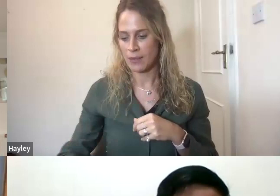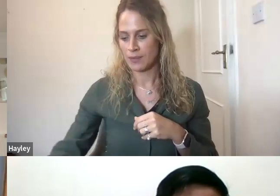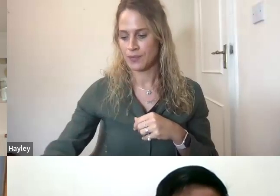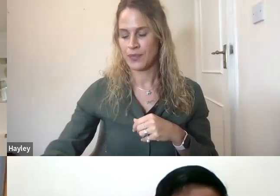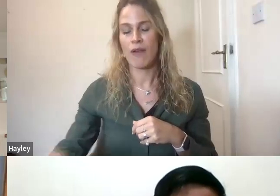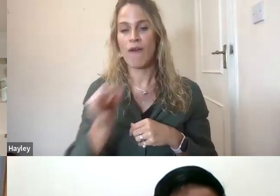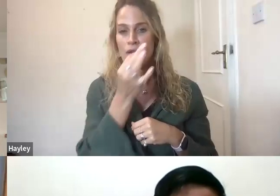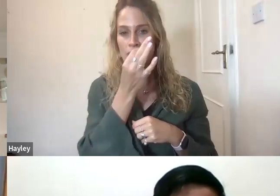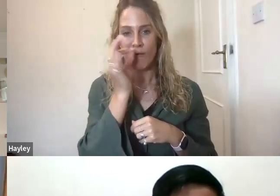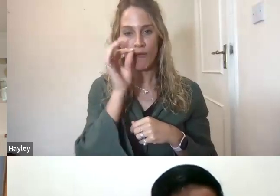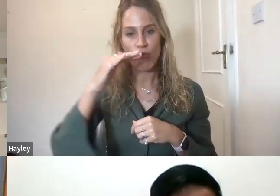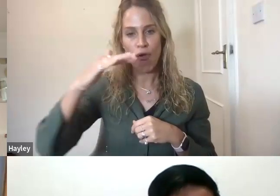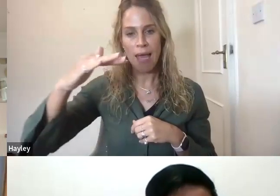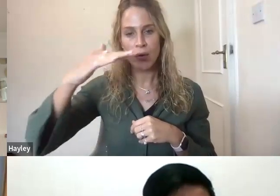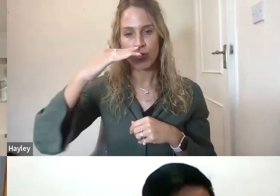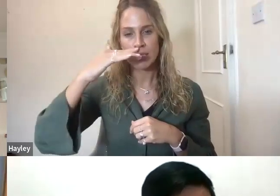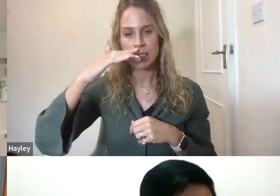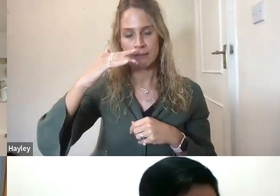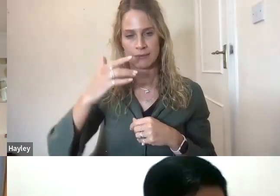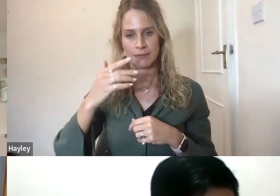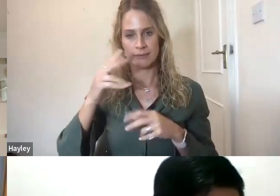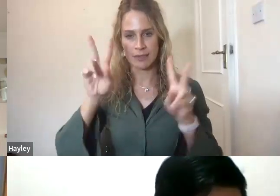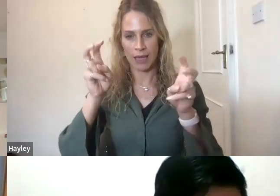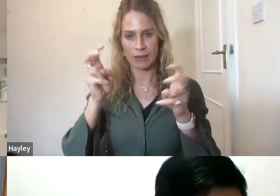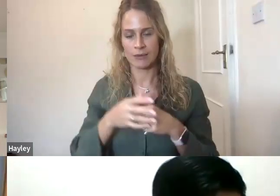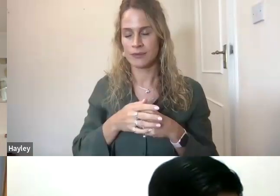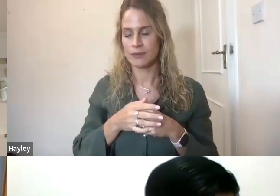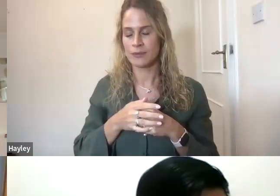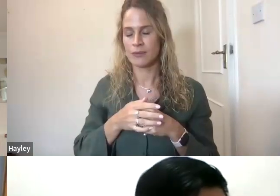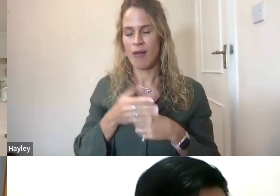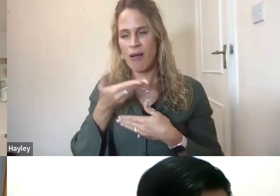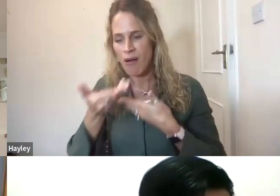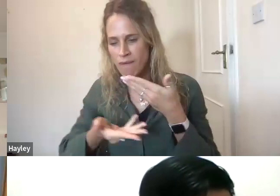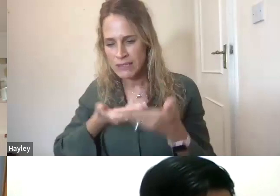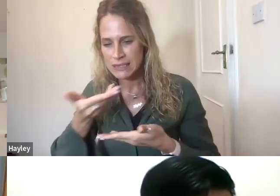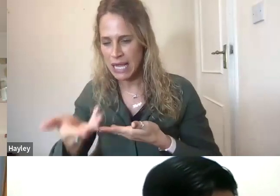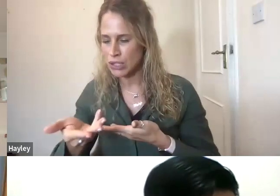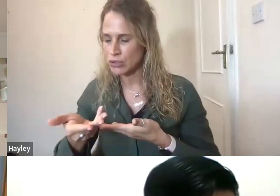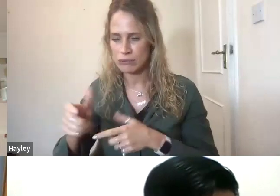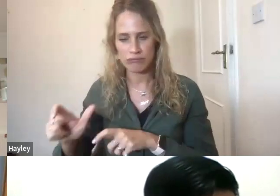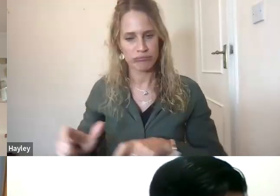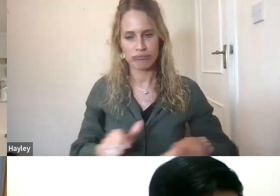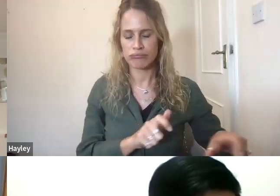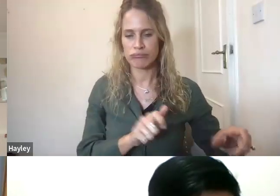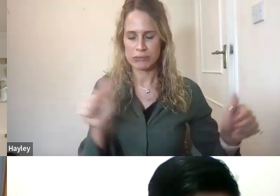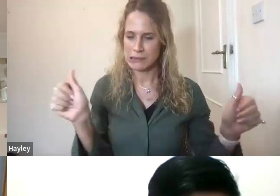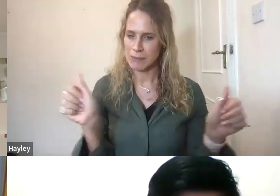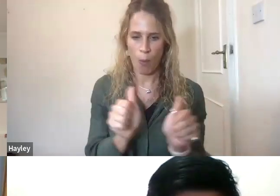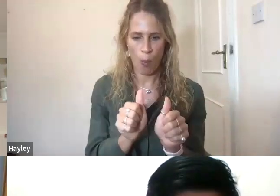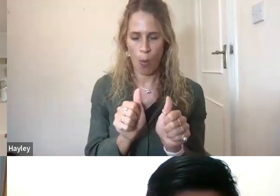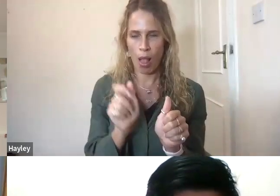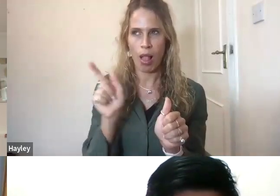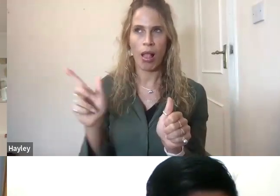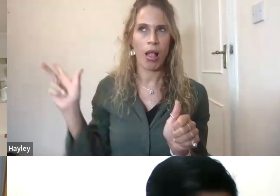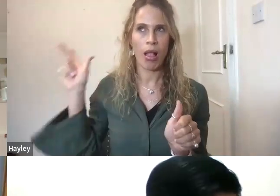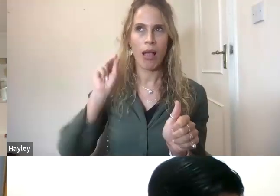Fragrance. The conversation proceeded very smoothly. In the voice that was preaching to me like a